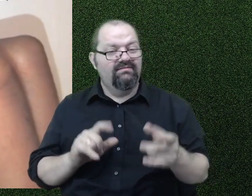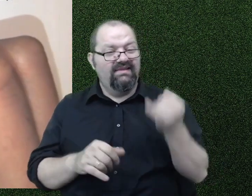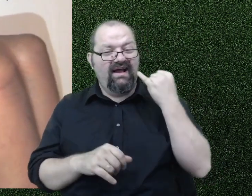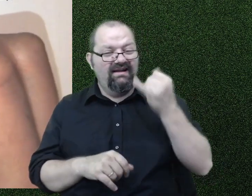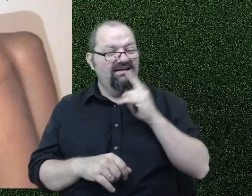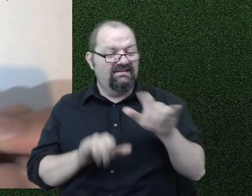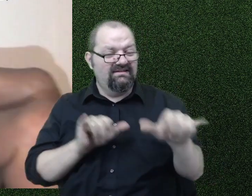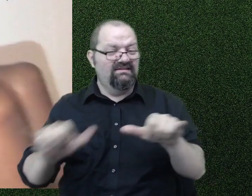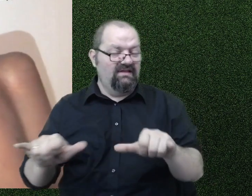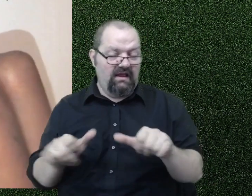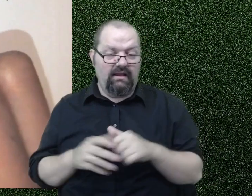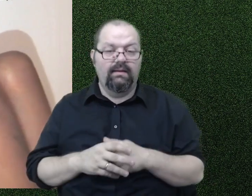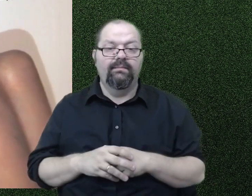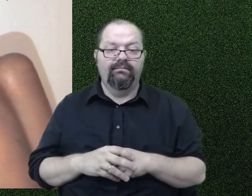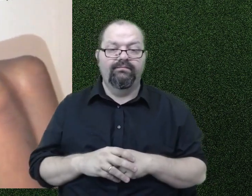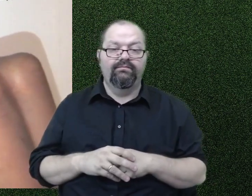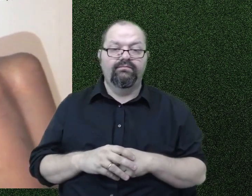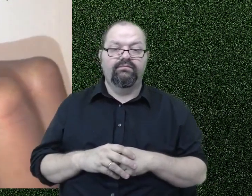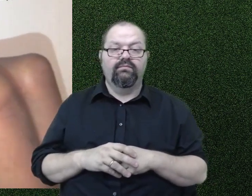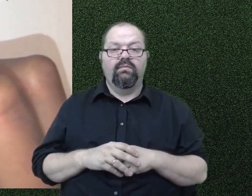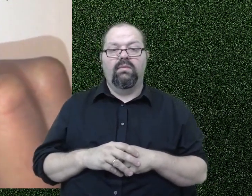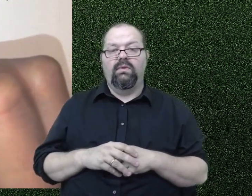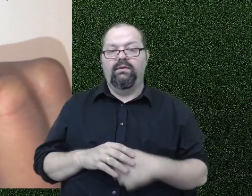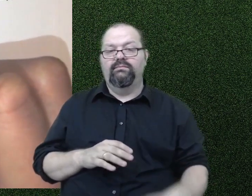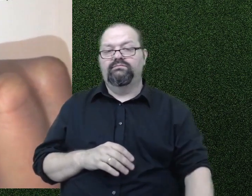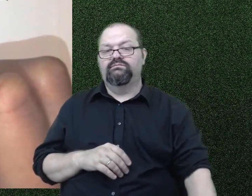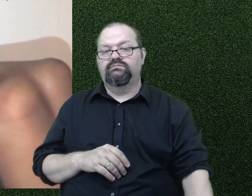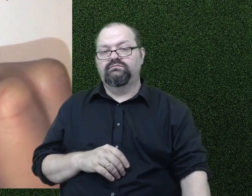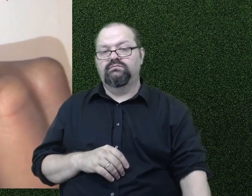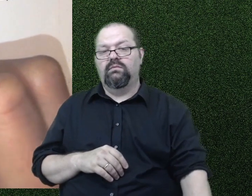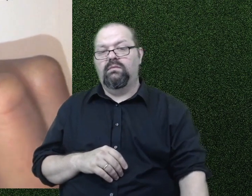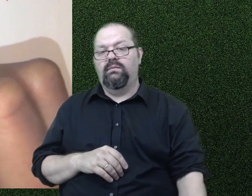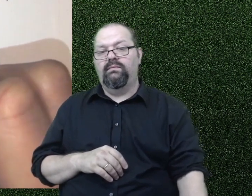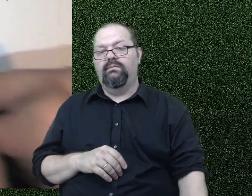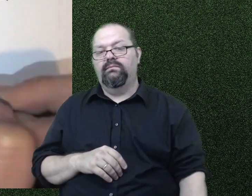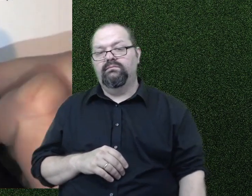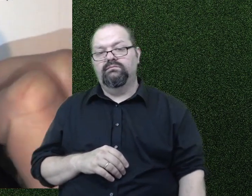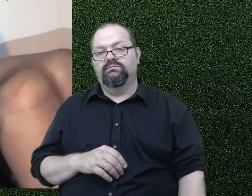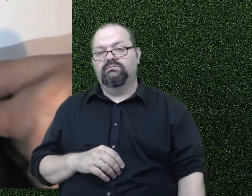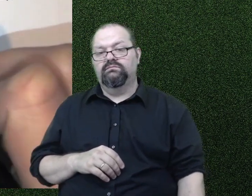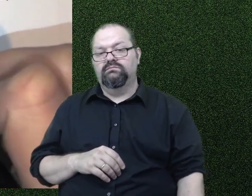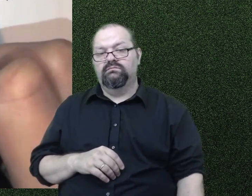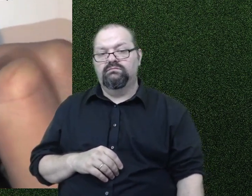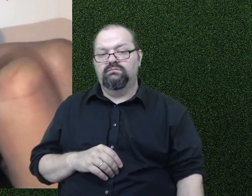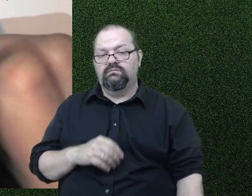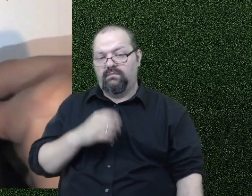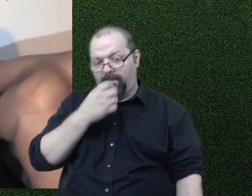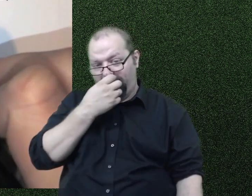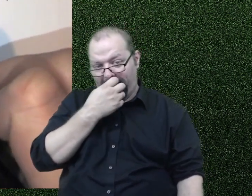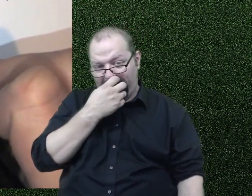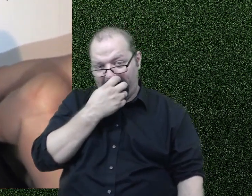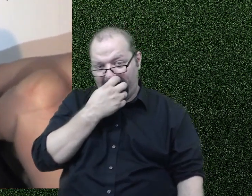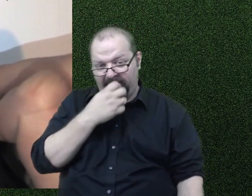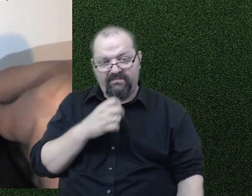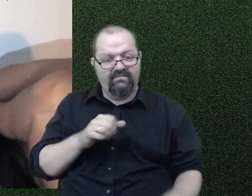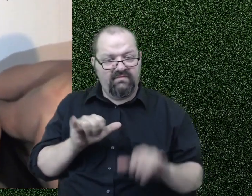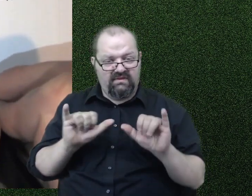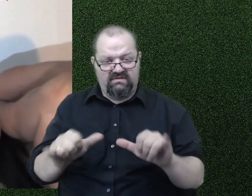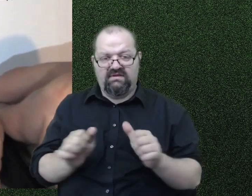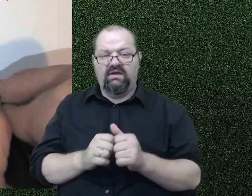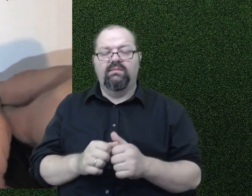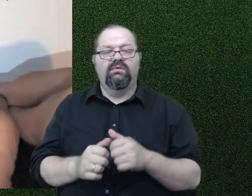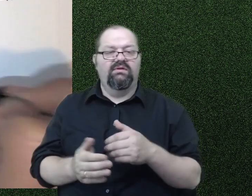the first one and I'm subtracting the first one. Terminal minus initial. And then I do terminal minus initial